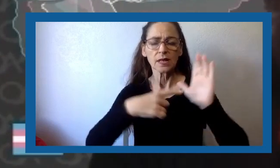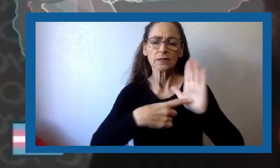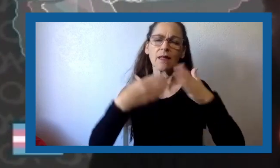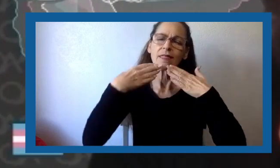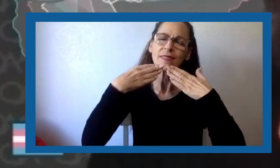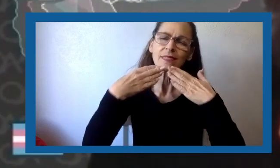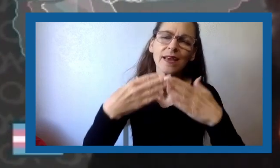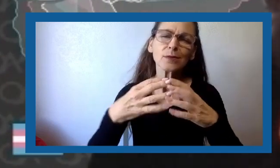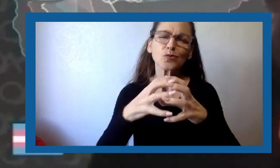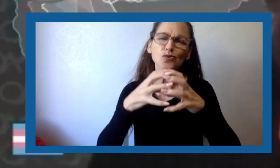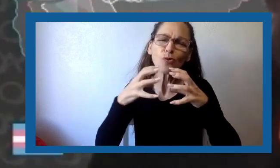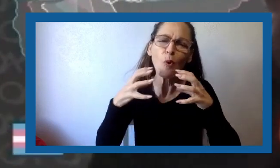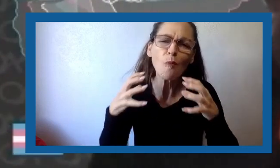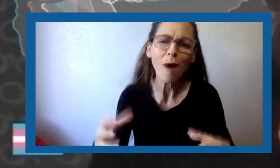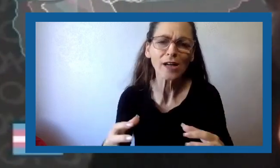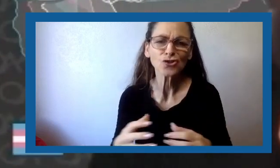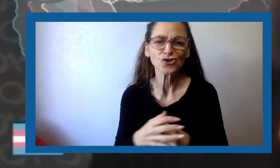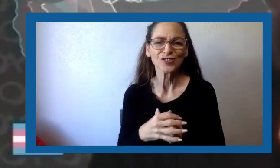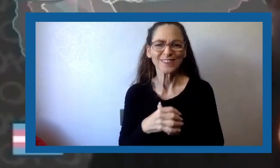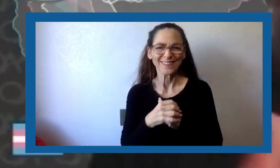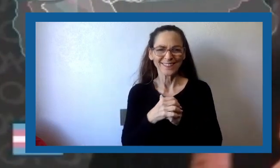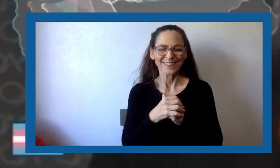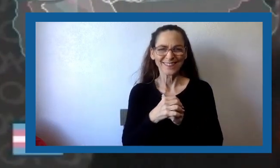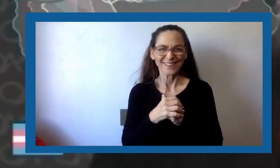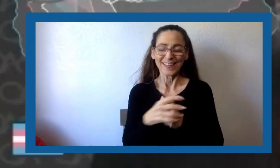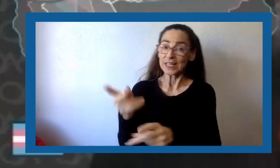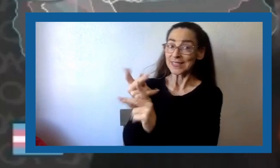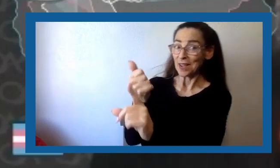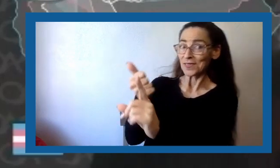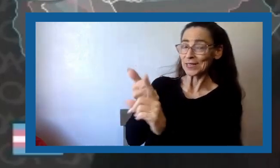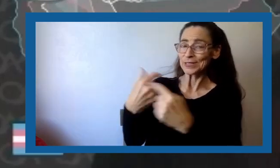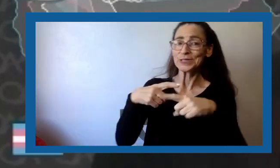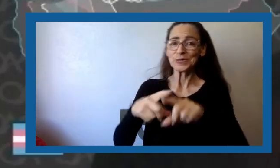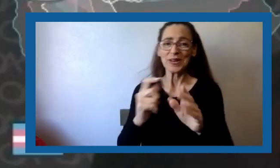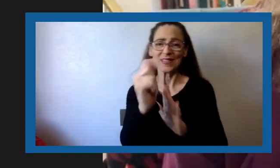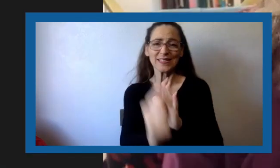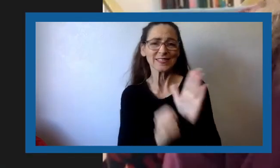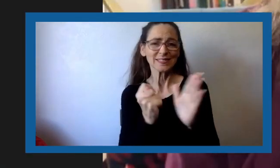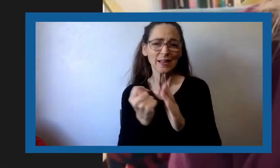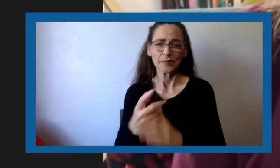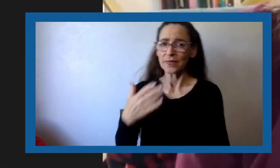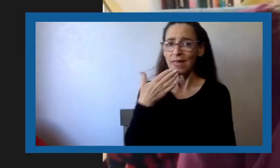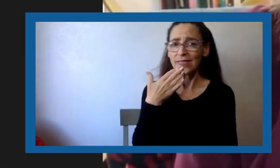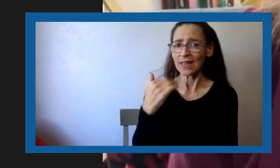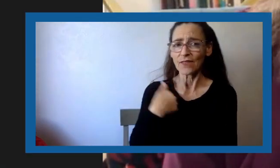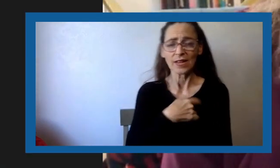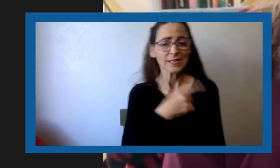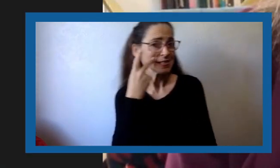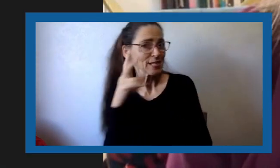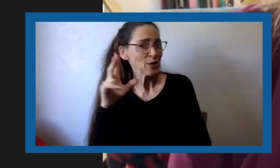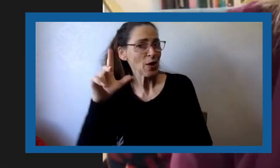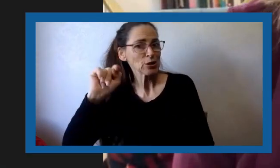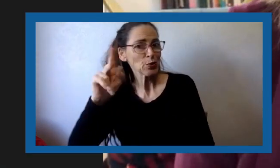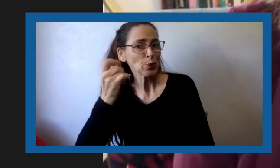so much. And take care of yourself during this time, and always. And thank you for having me. We'll see you on Twitter.